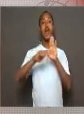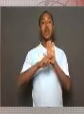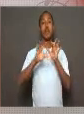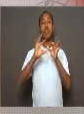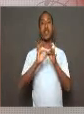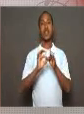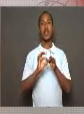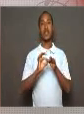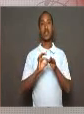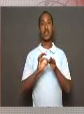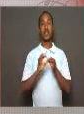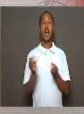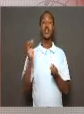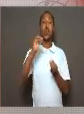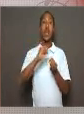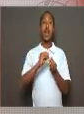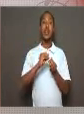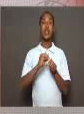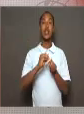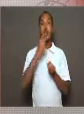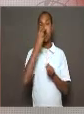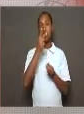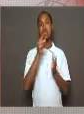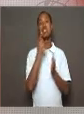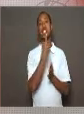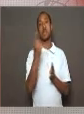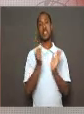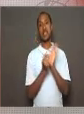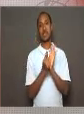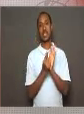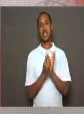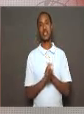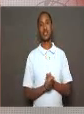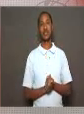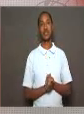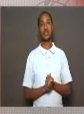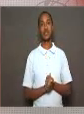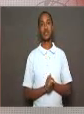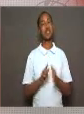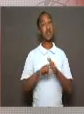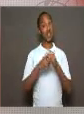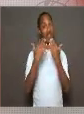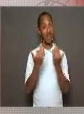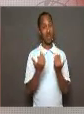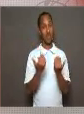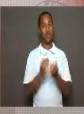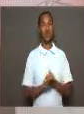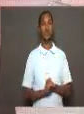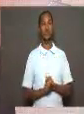ionic bond, as well as look at some examples. Shall we begin?